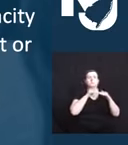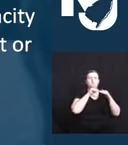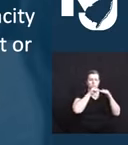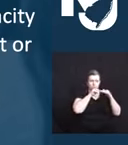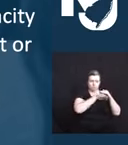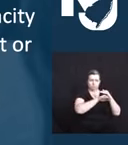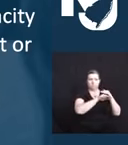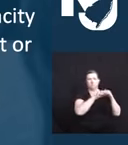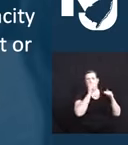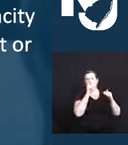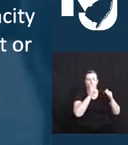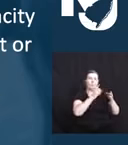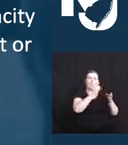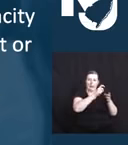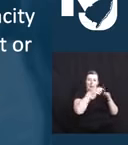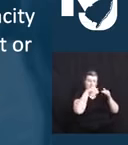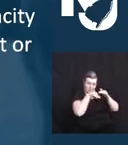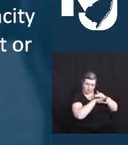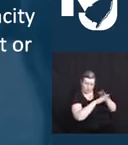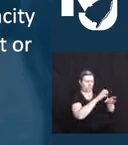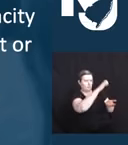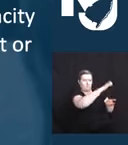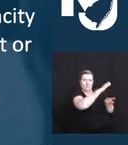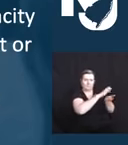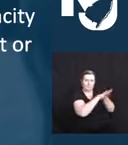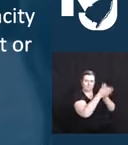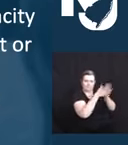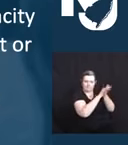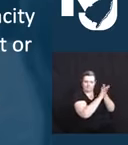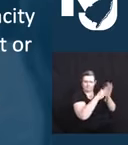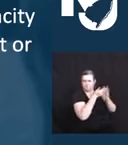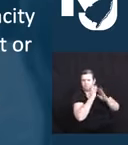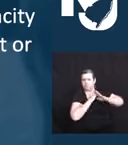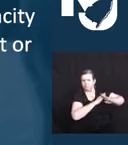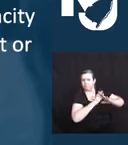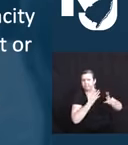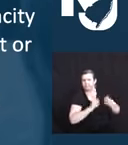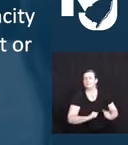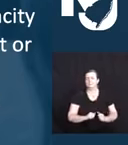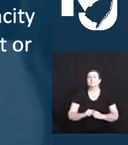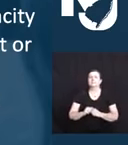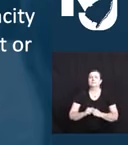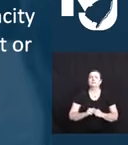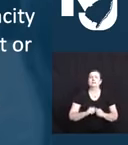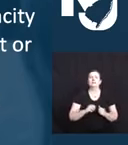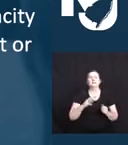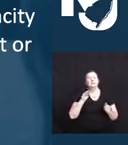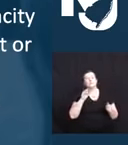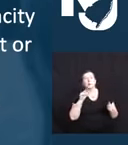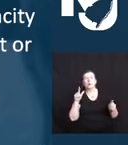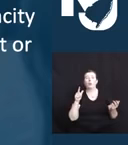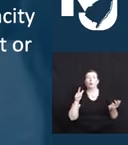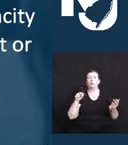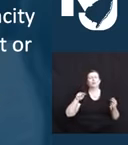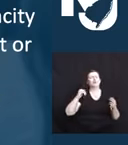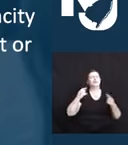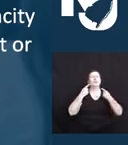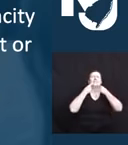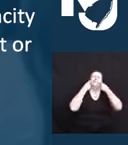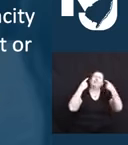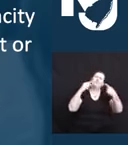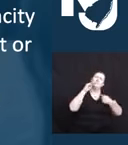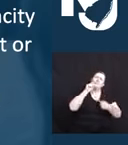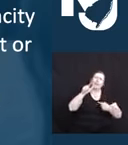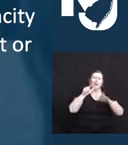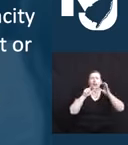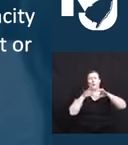Certainly malls are part of New Jersey culture and lore, I think as much here, if not more so, than any other American state. We want